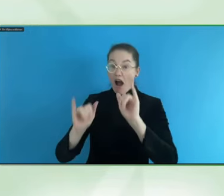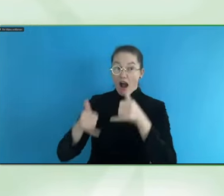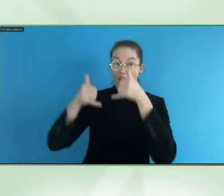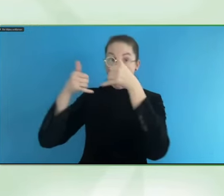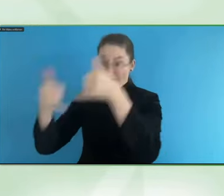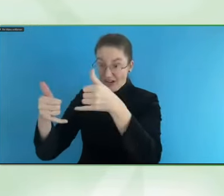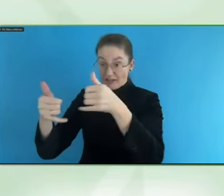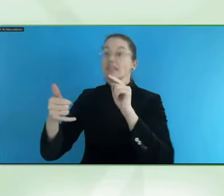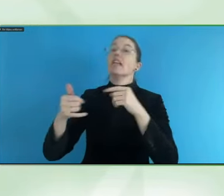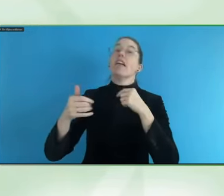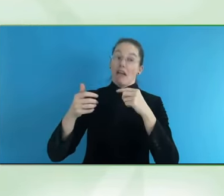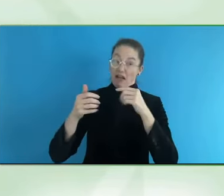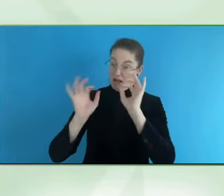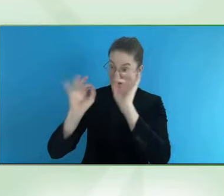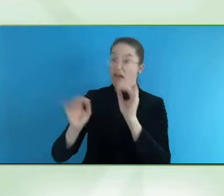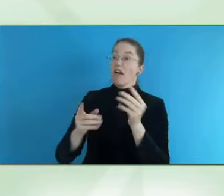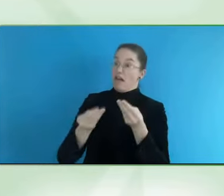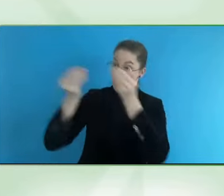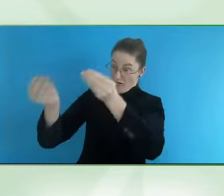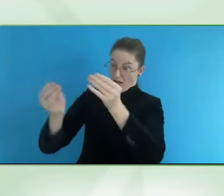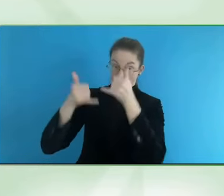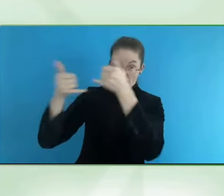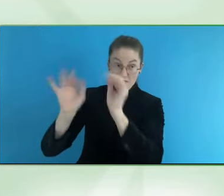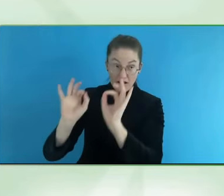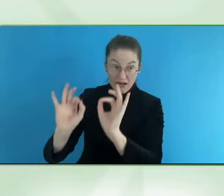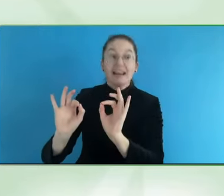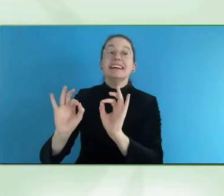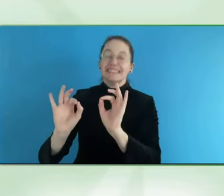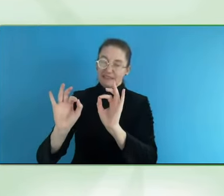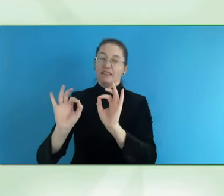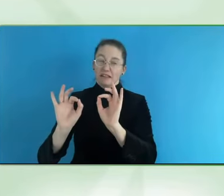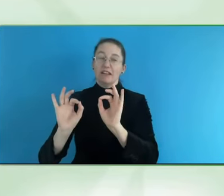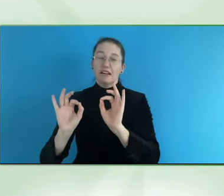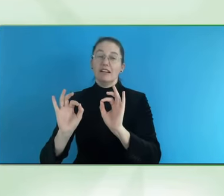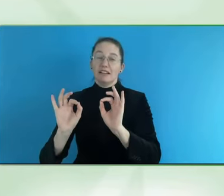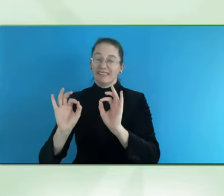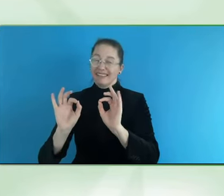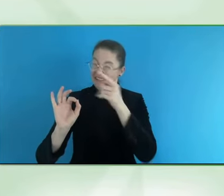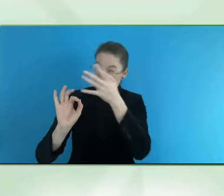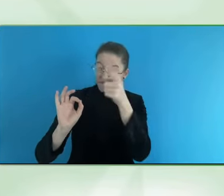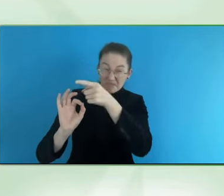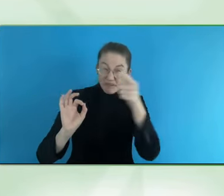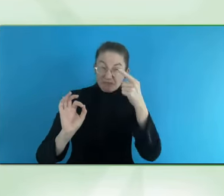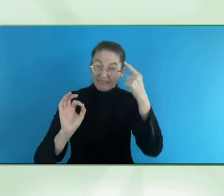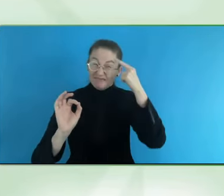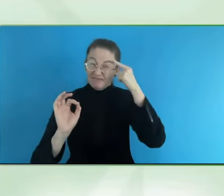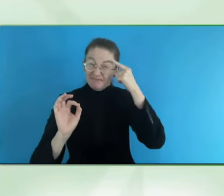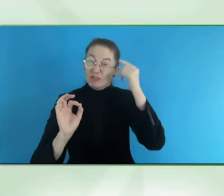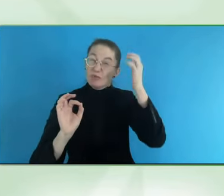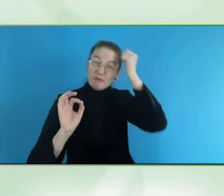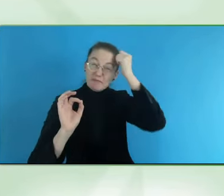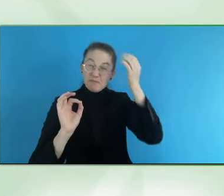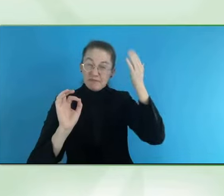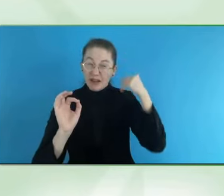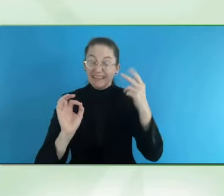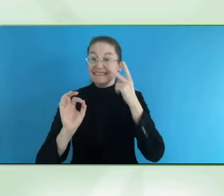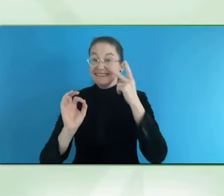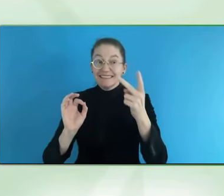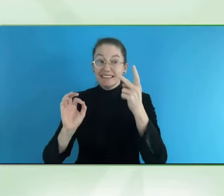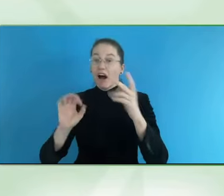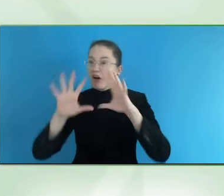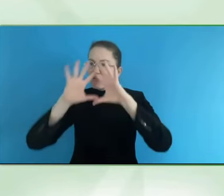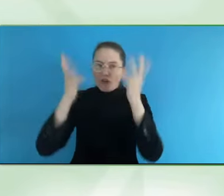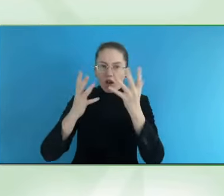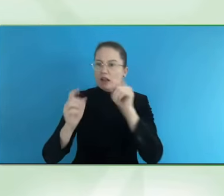But I'd also, rather than just, you know, hopping around the globe and saying they do this and they do that, I think one way of making this global and